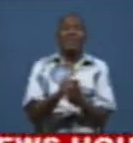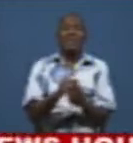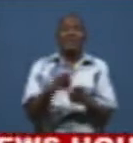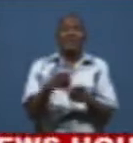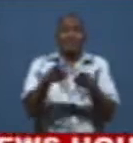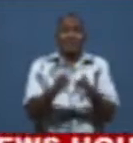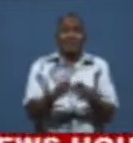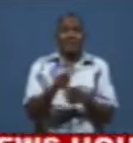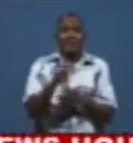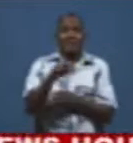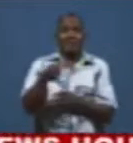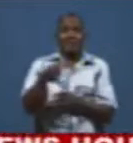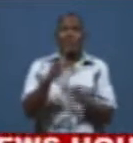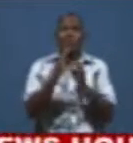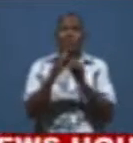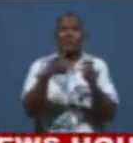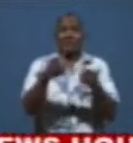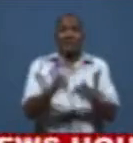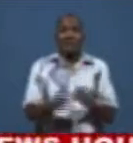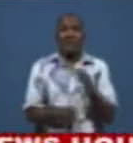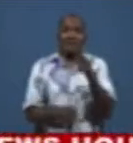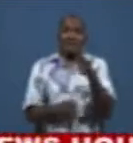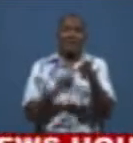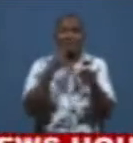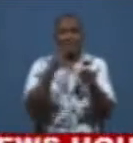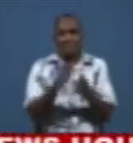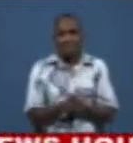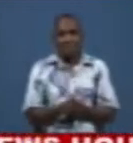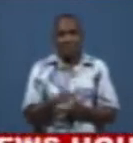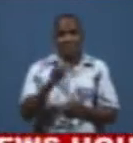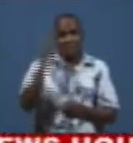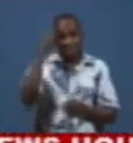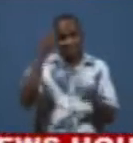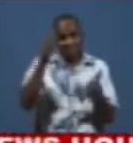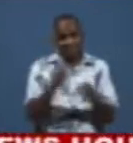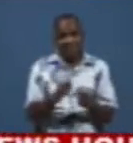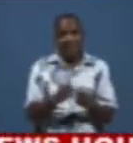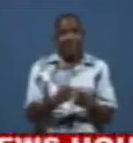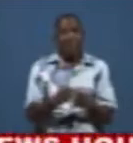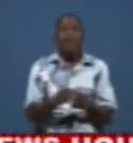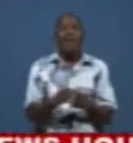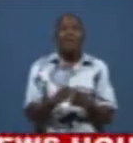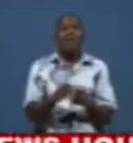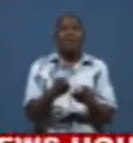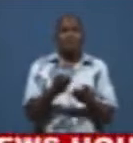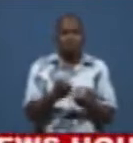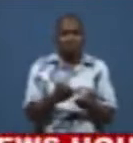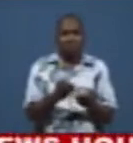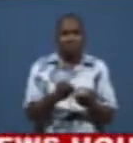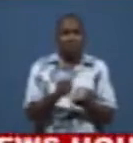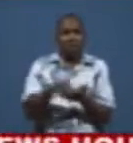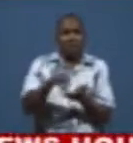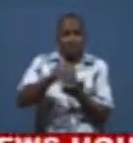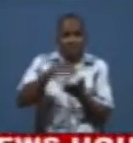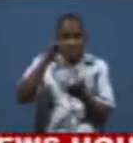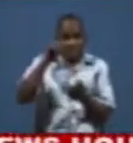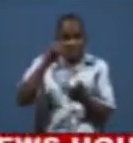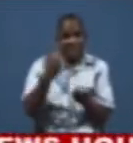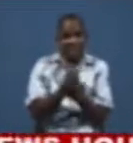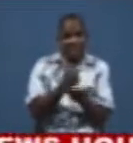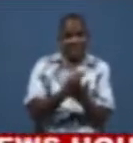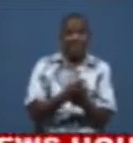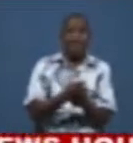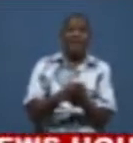director of the NPP, Mr. Yabua Benasamoa, said government official five, who acted as the middleman between Ghana